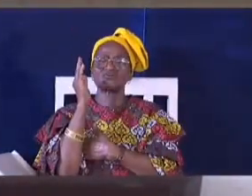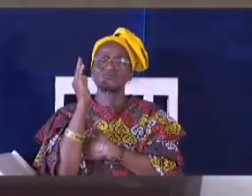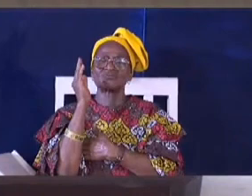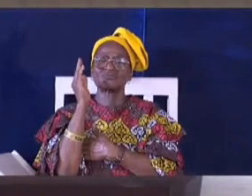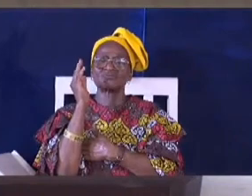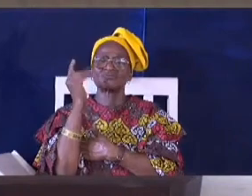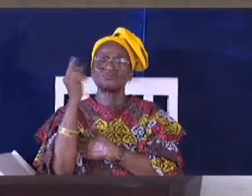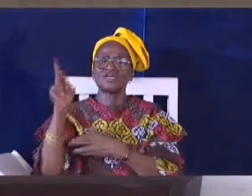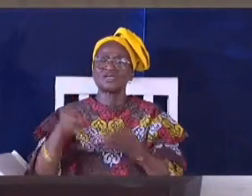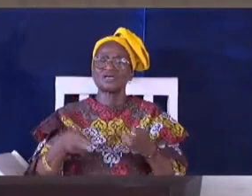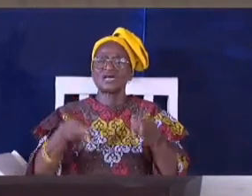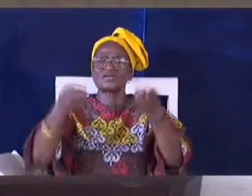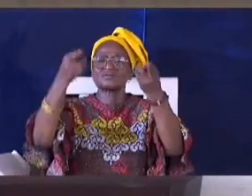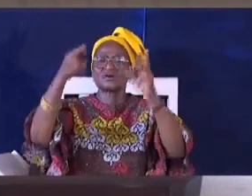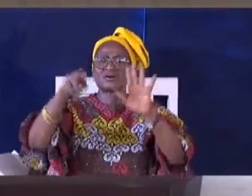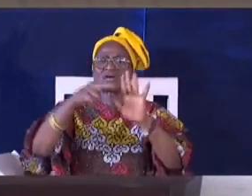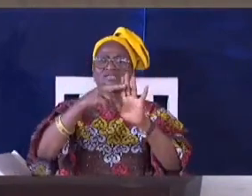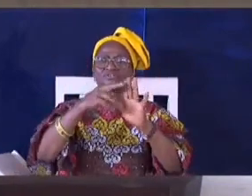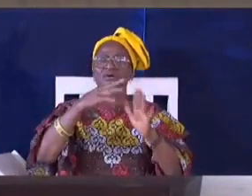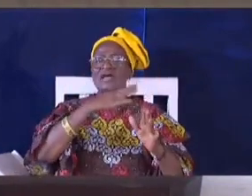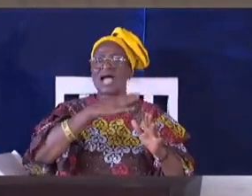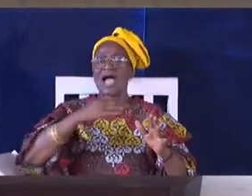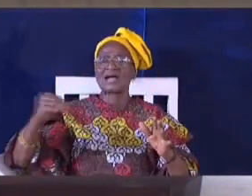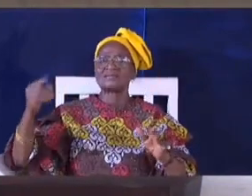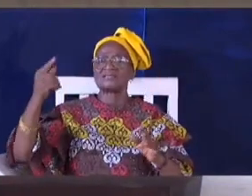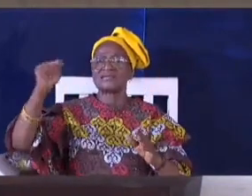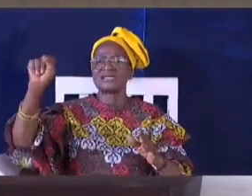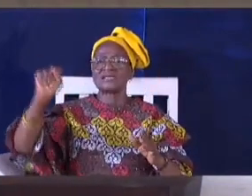the resurrection and the life,